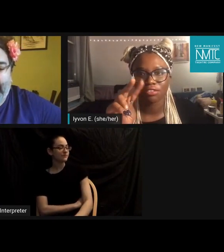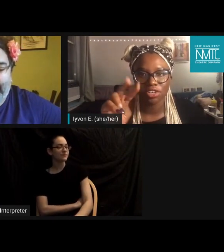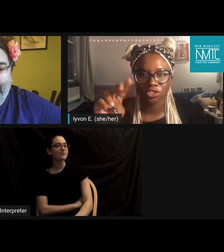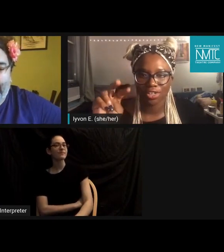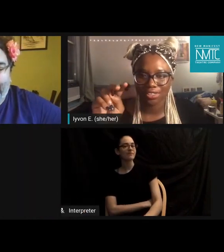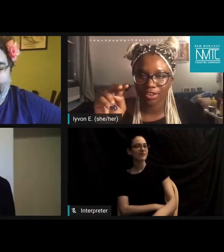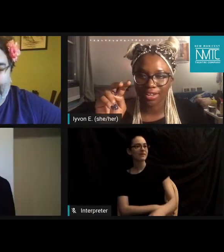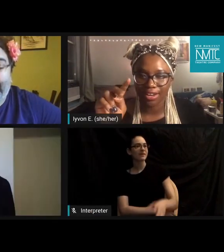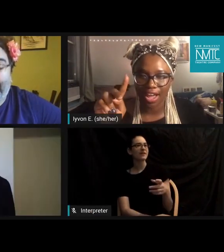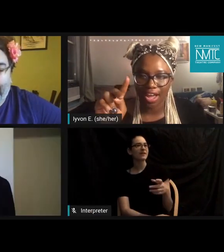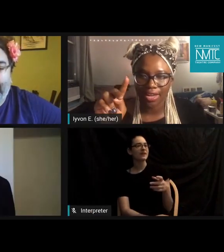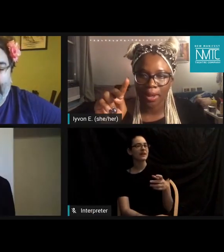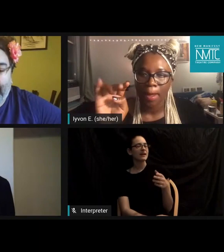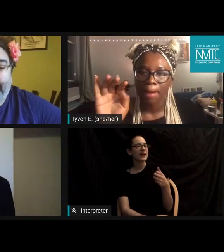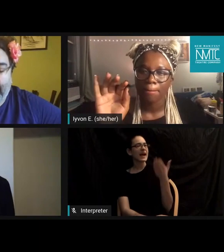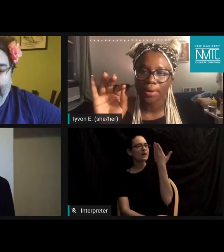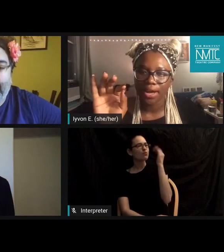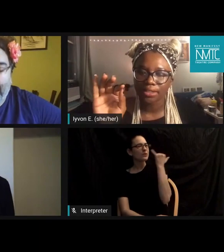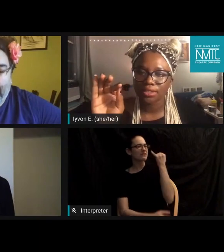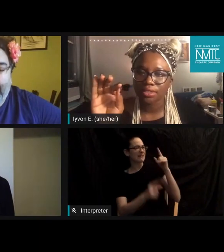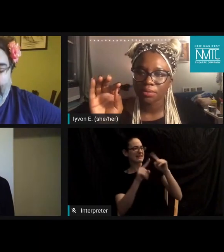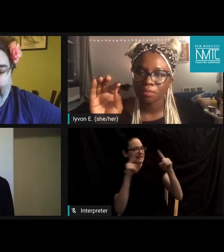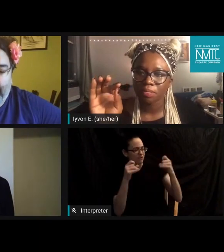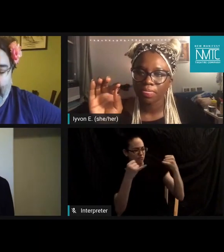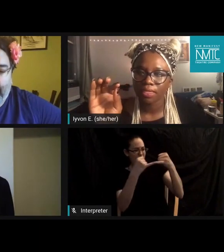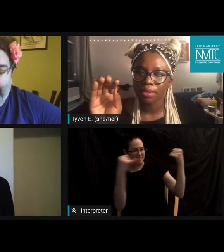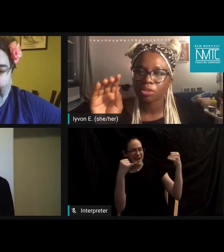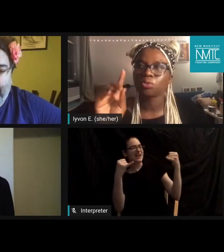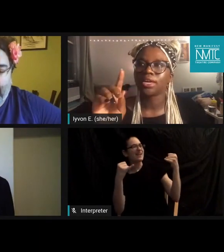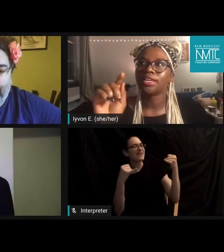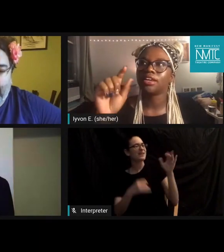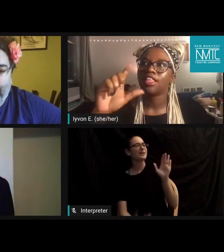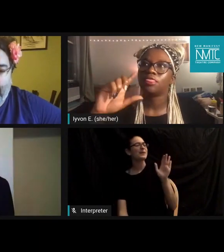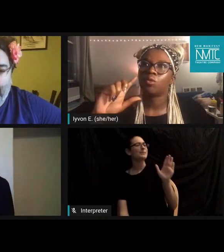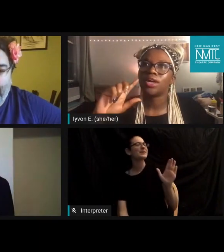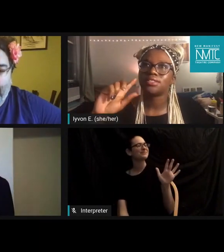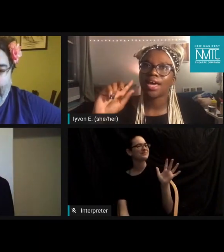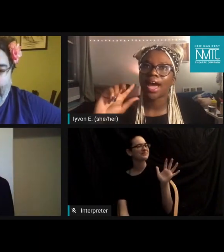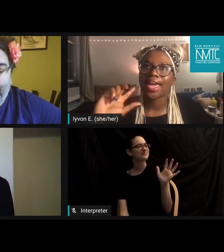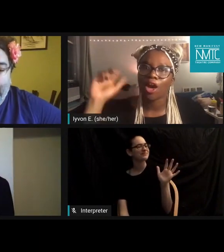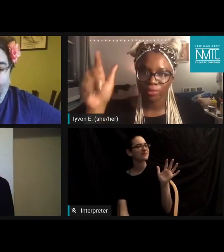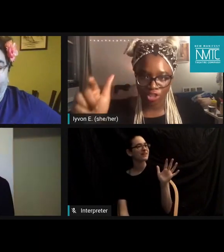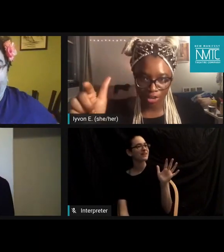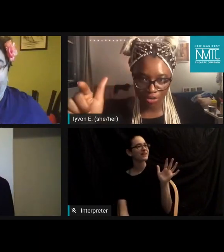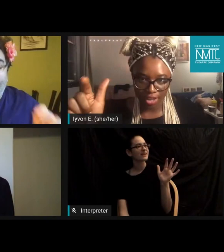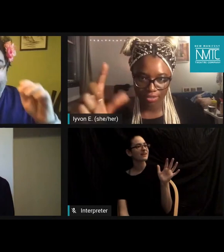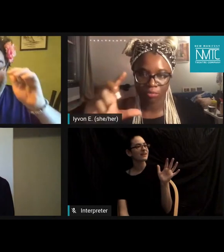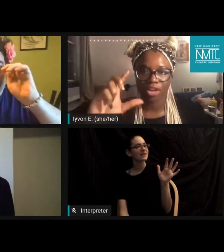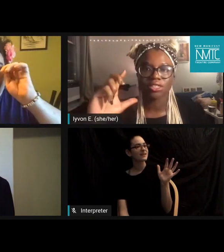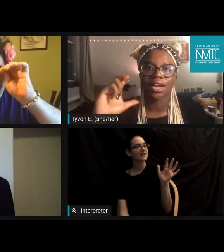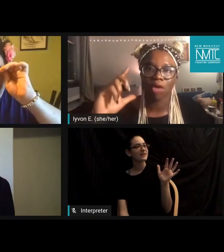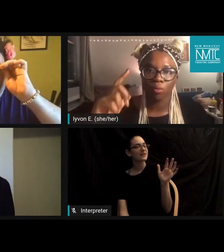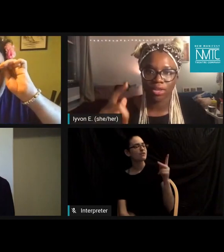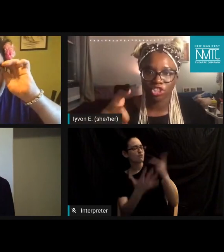not a difference or necessarily a line, but between the ones that I help generate,